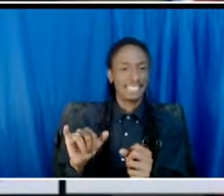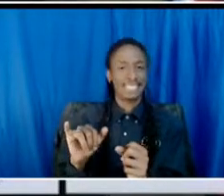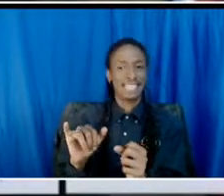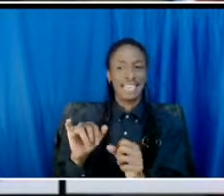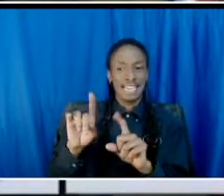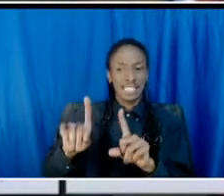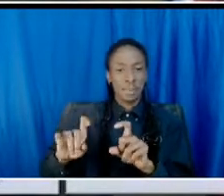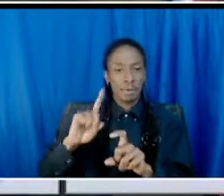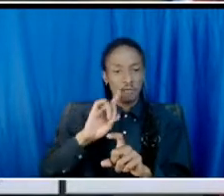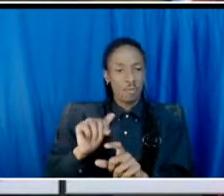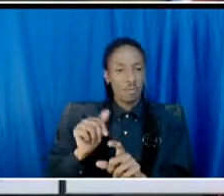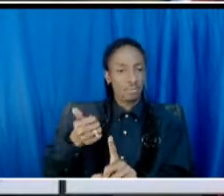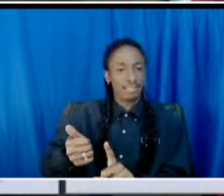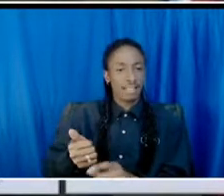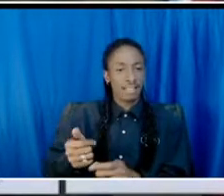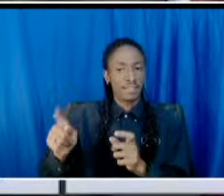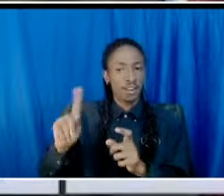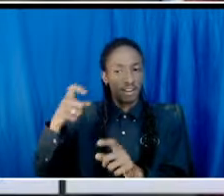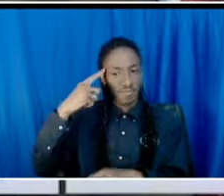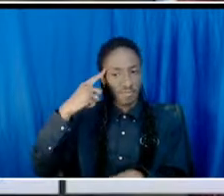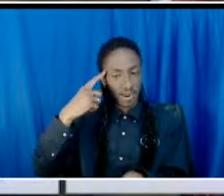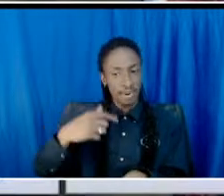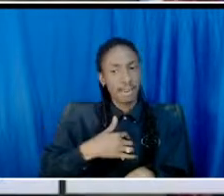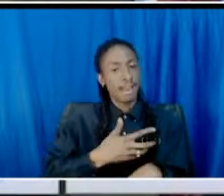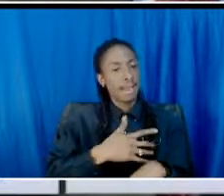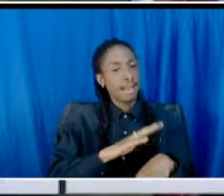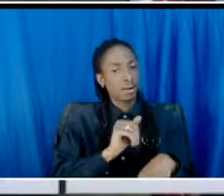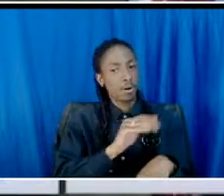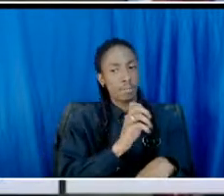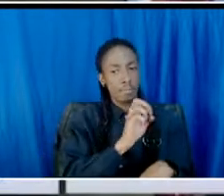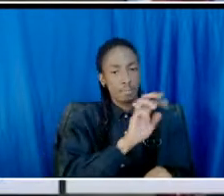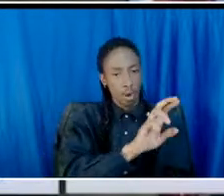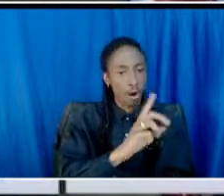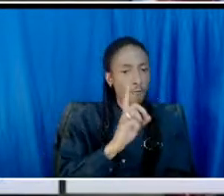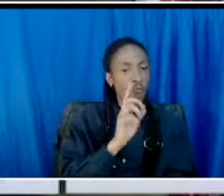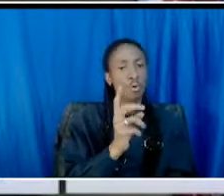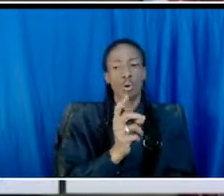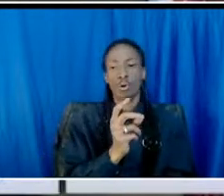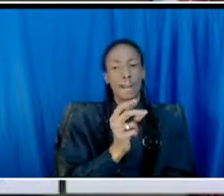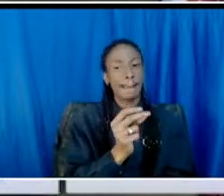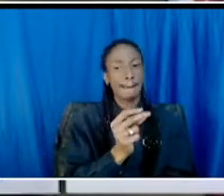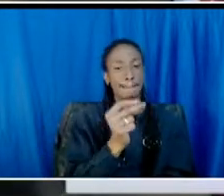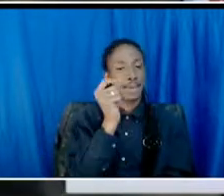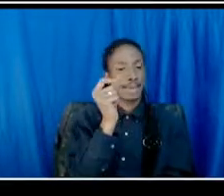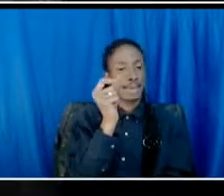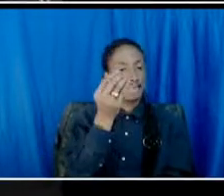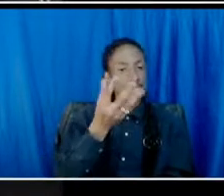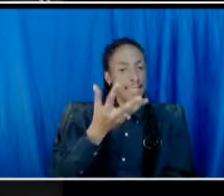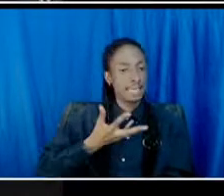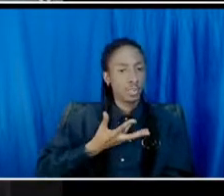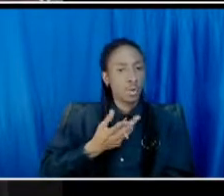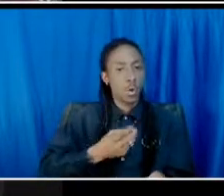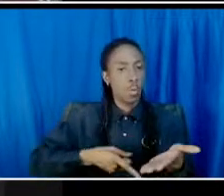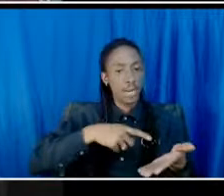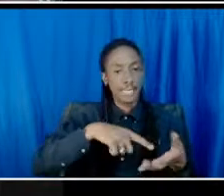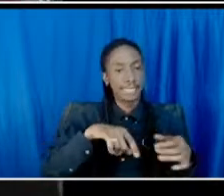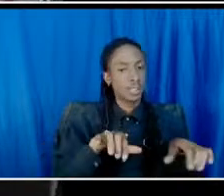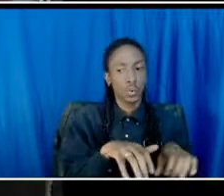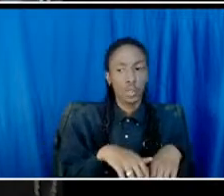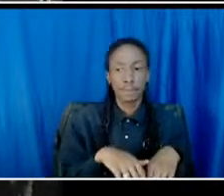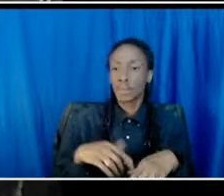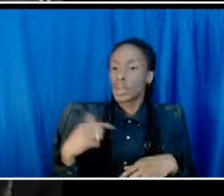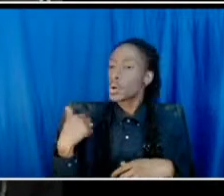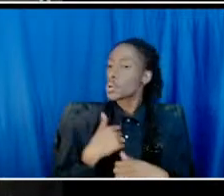join my colleagues in calling on Attorney General Barr to immediately let us know what he's doing. We're already working